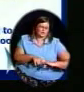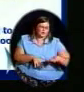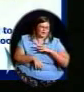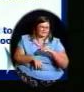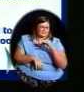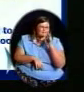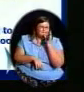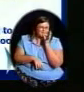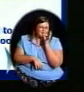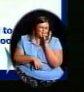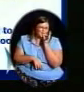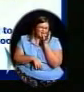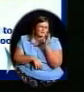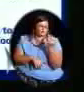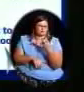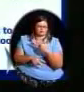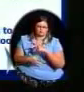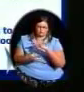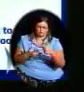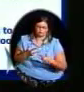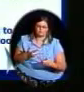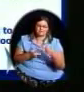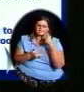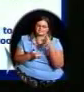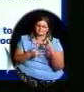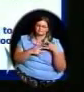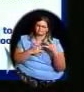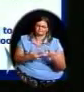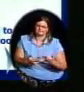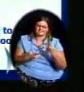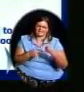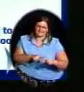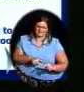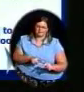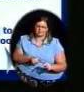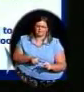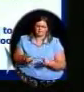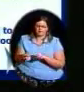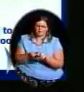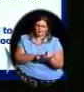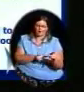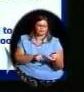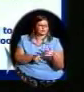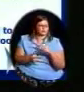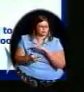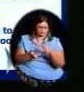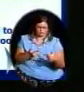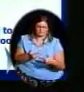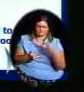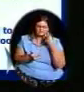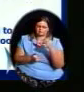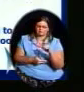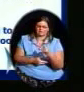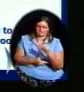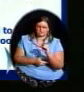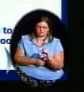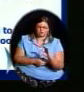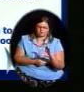things that we're seeing. But they're also the same three things that we're seeing in Johnson County and in